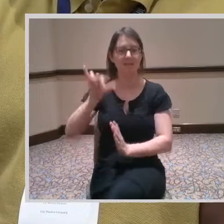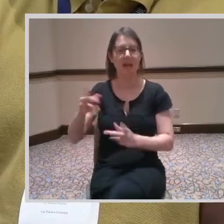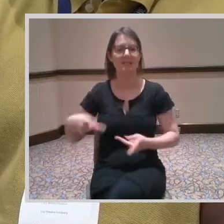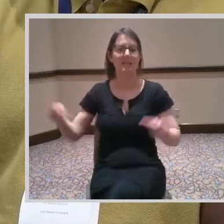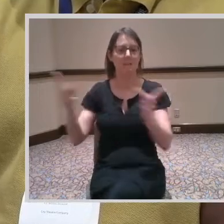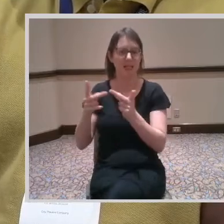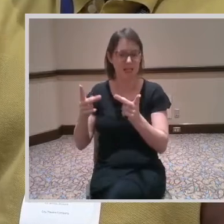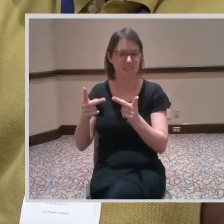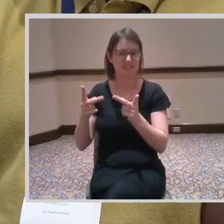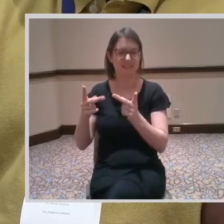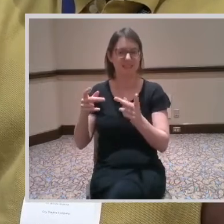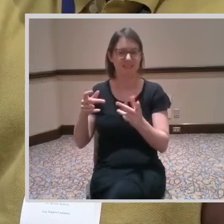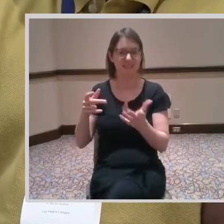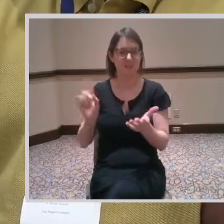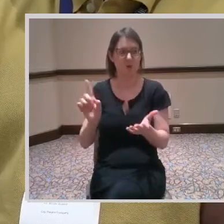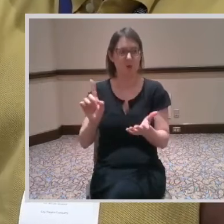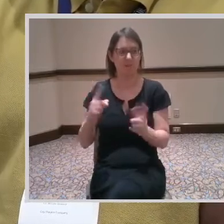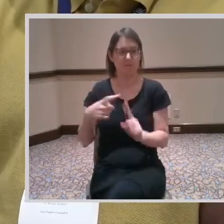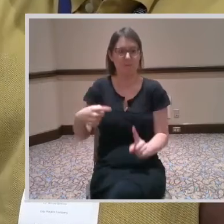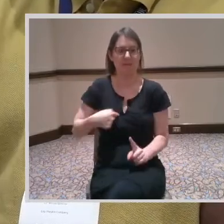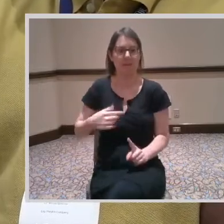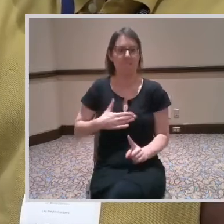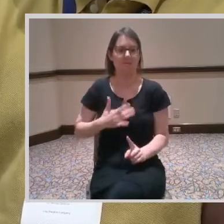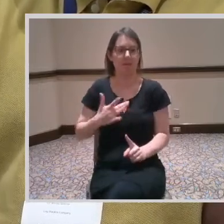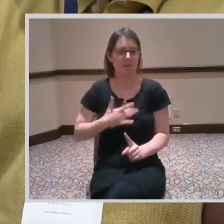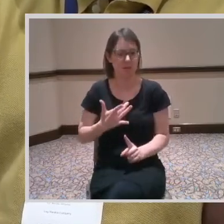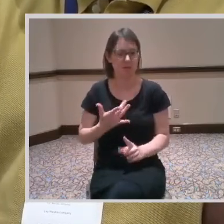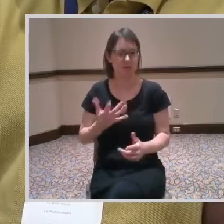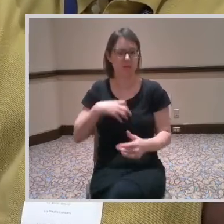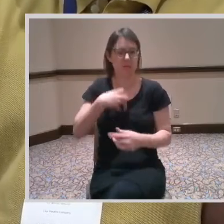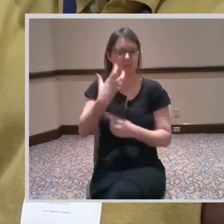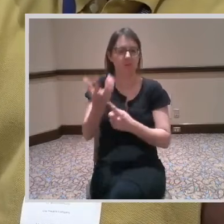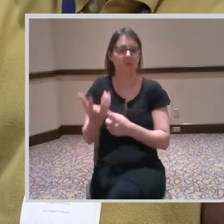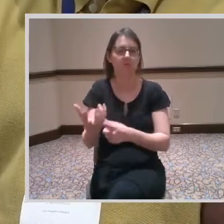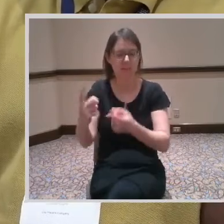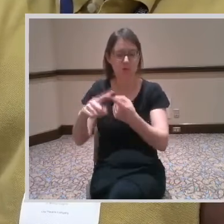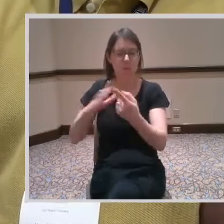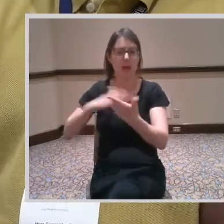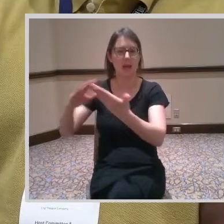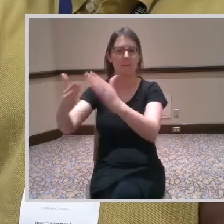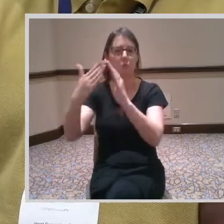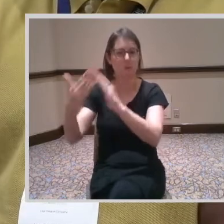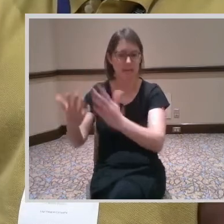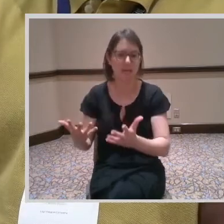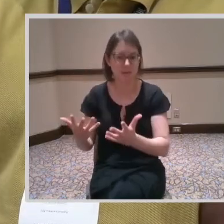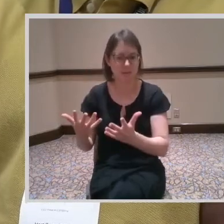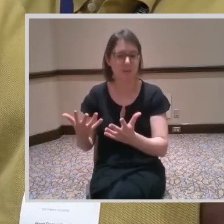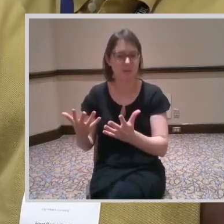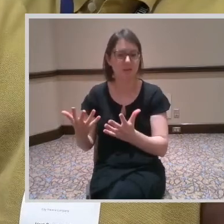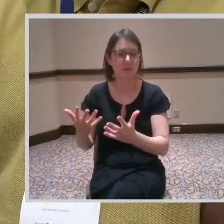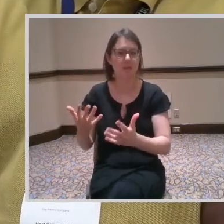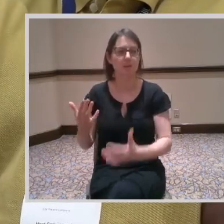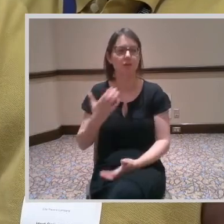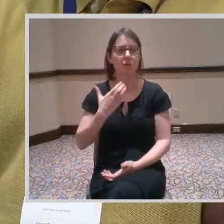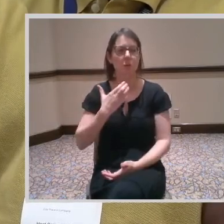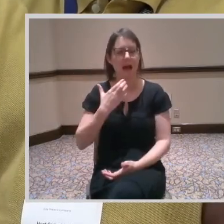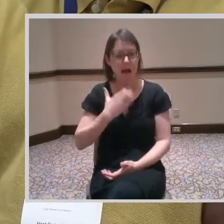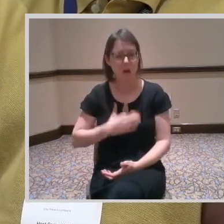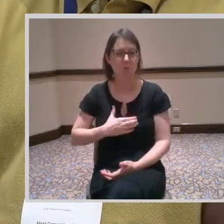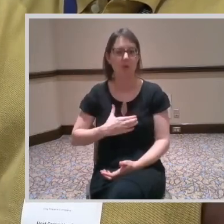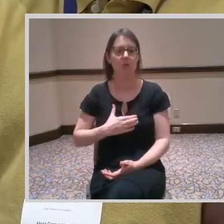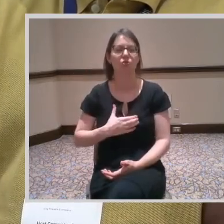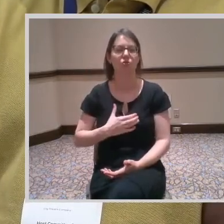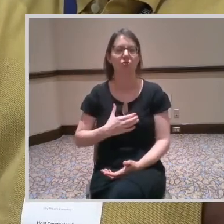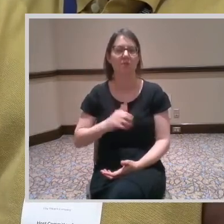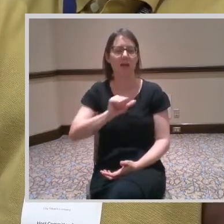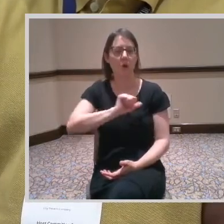came out of little me and my feelings and into my community. And I wish that for all